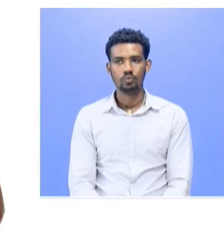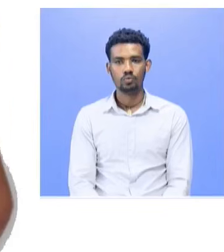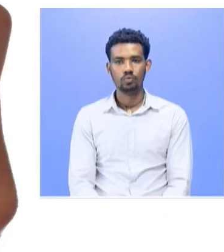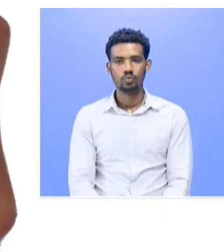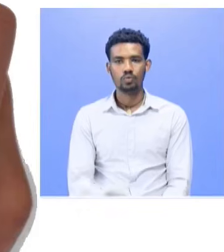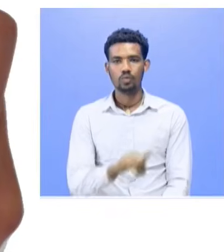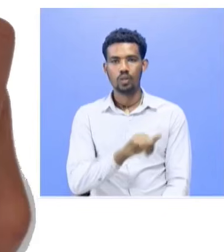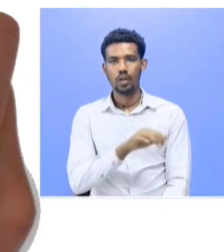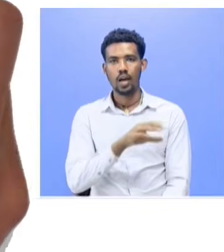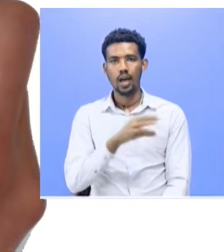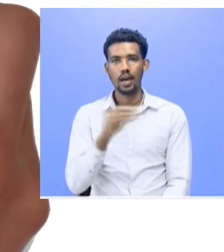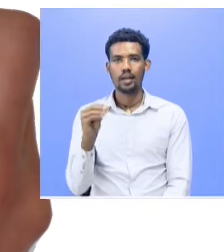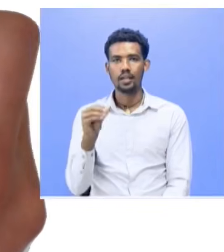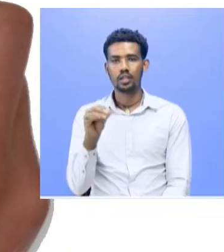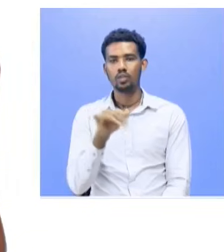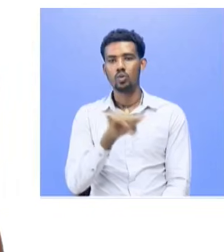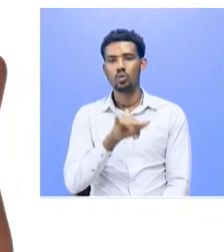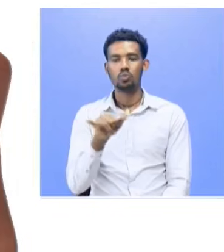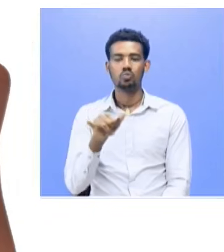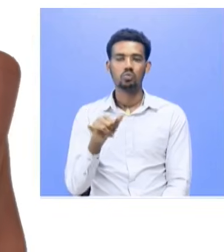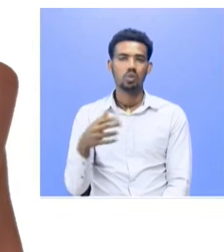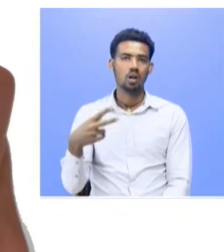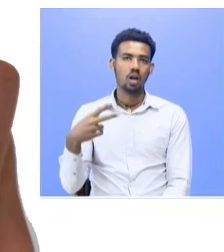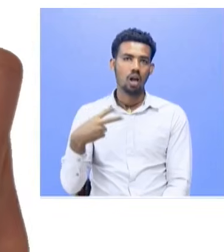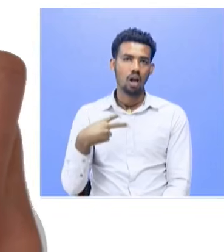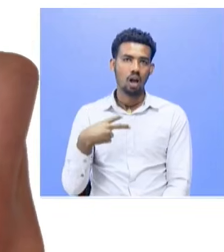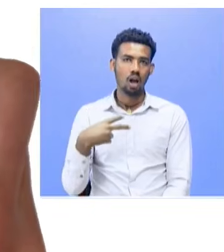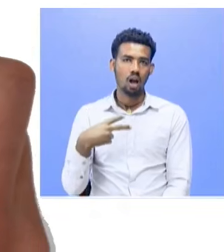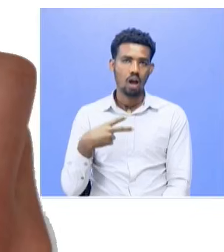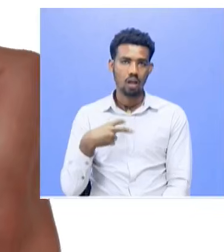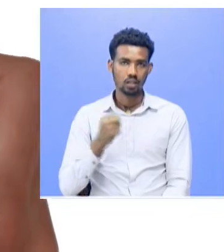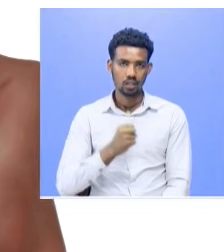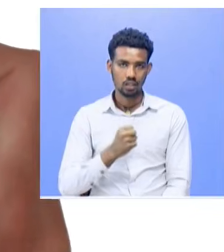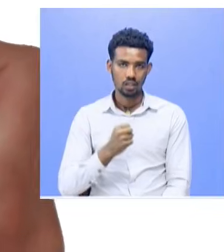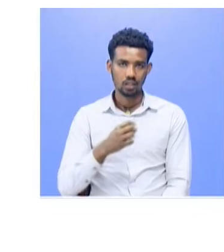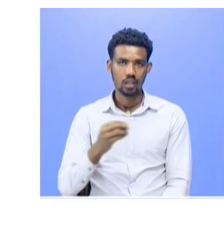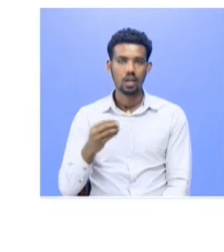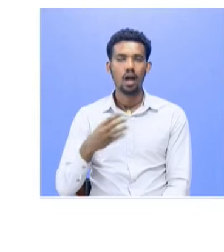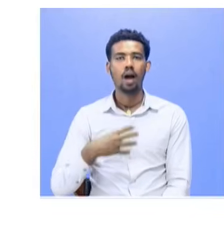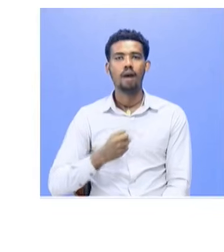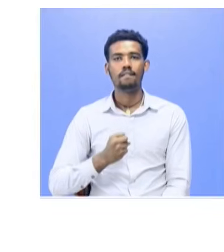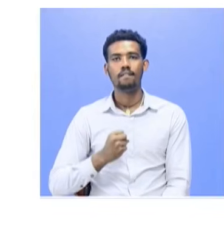And also here, has and have.